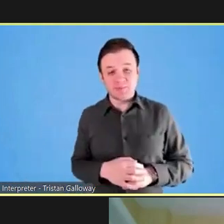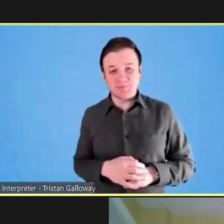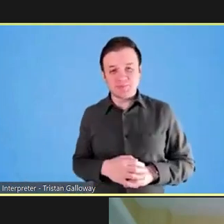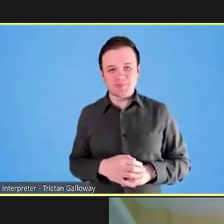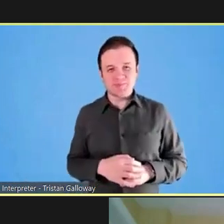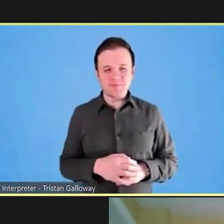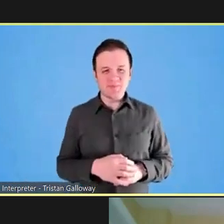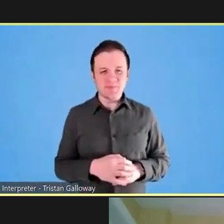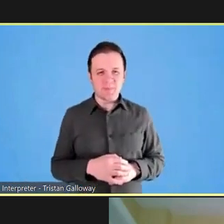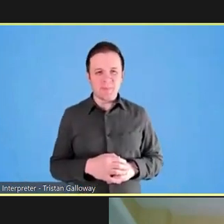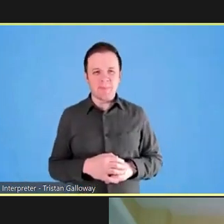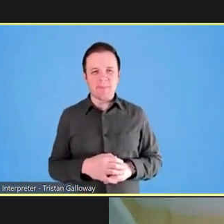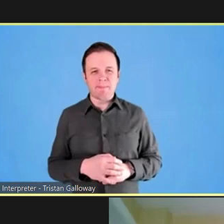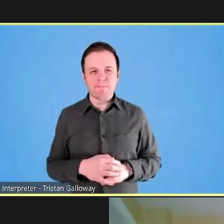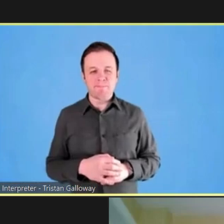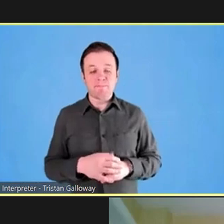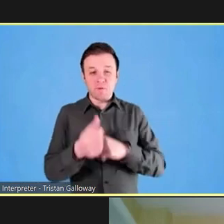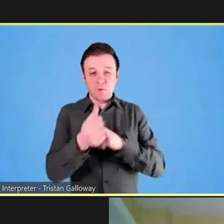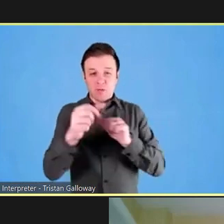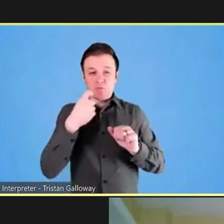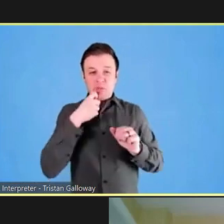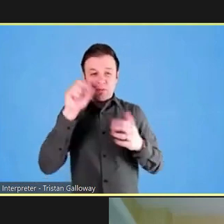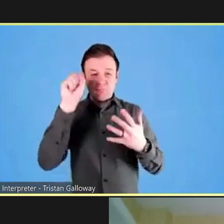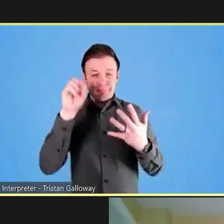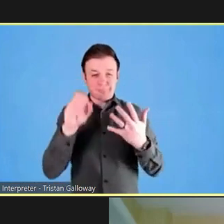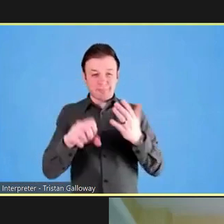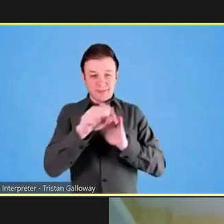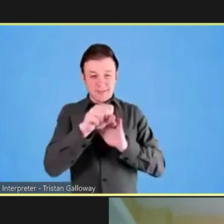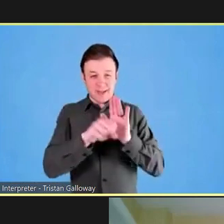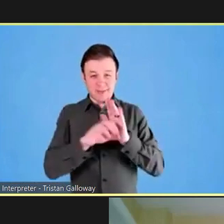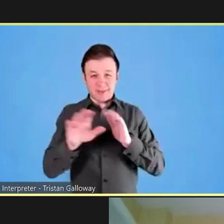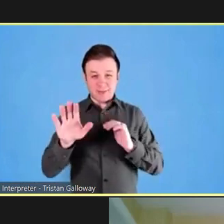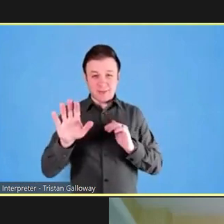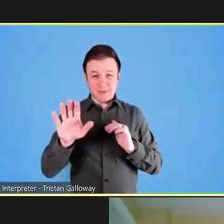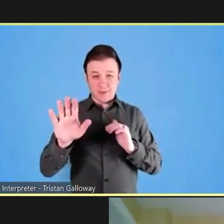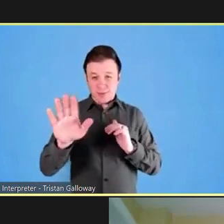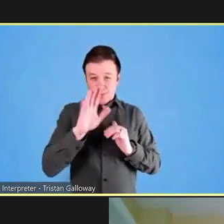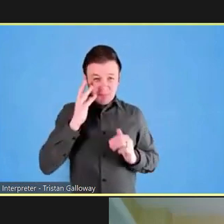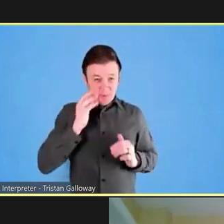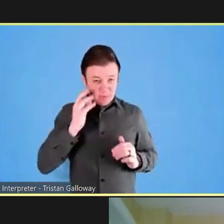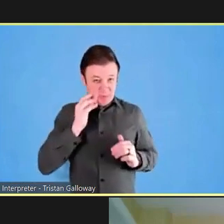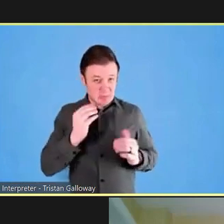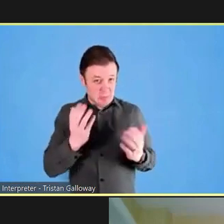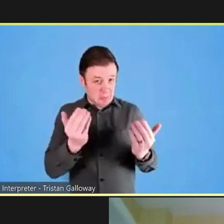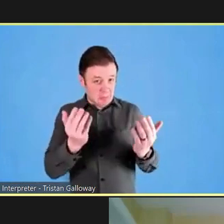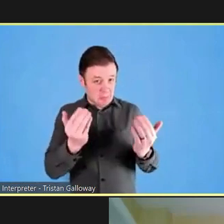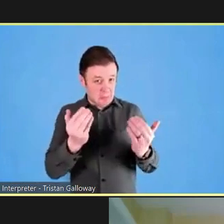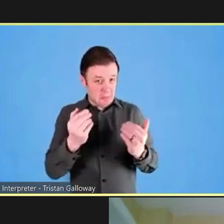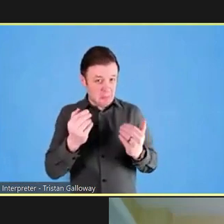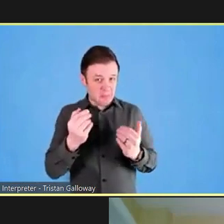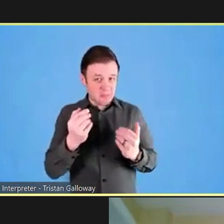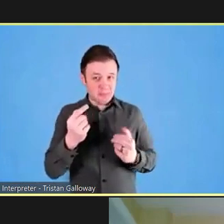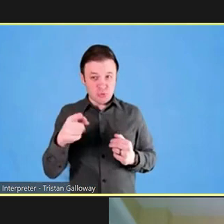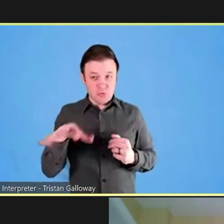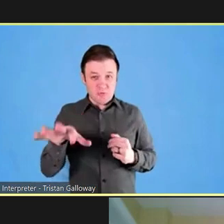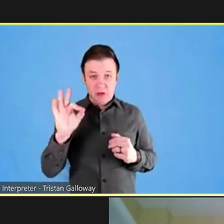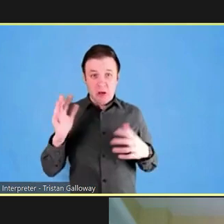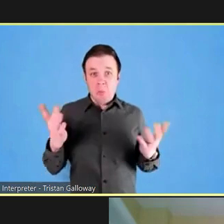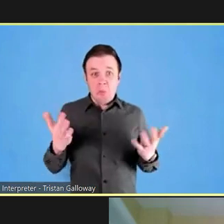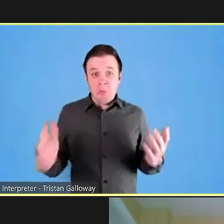So if any of those states want to share their experience and what they found,